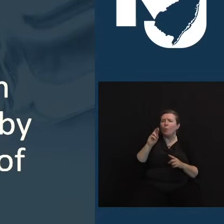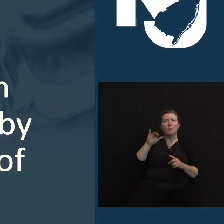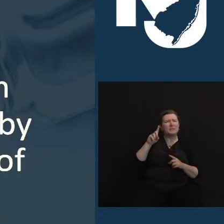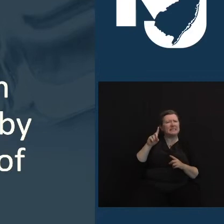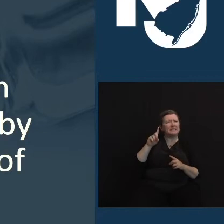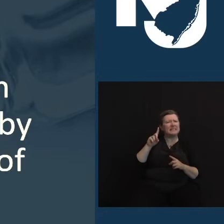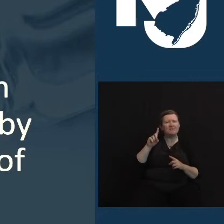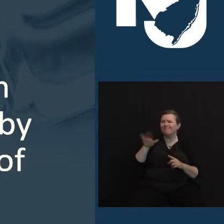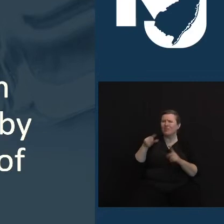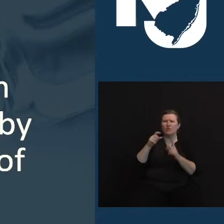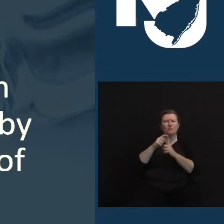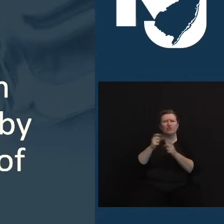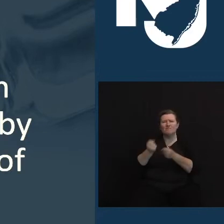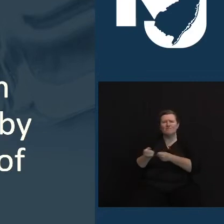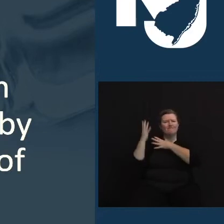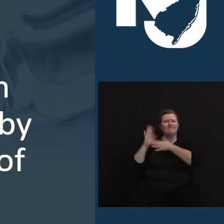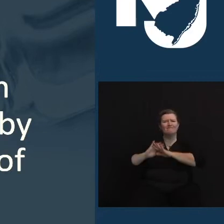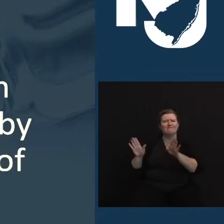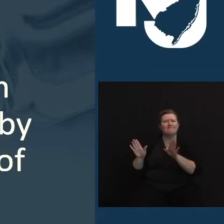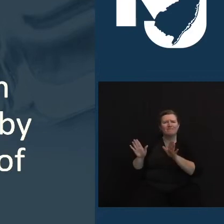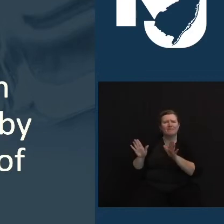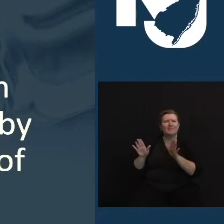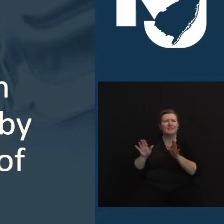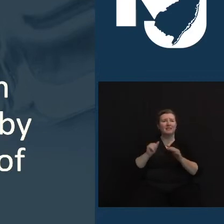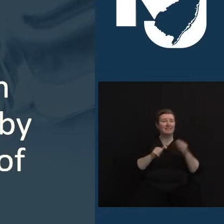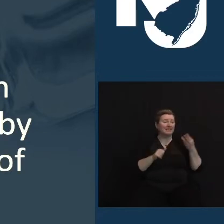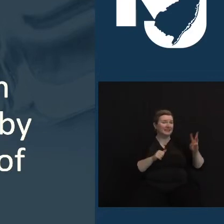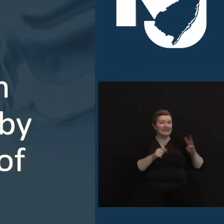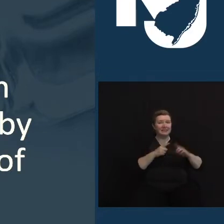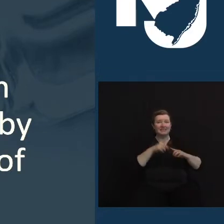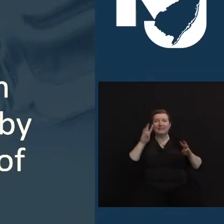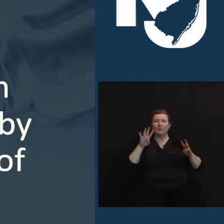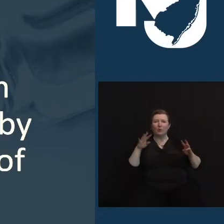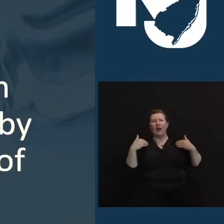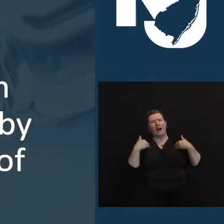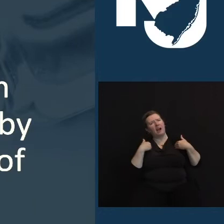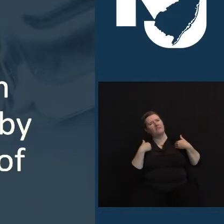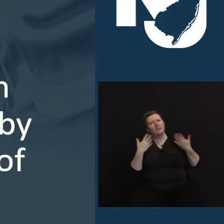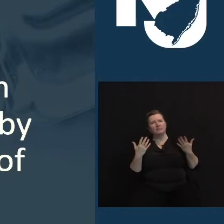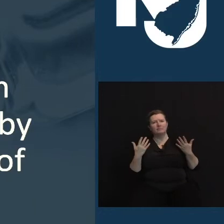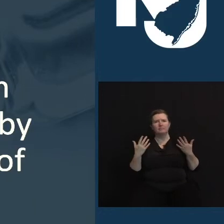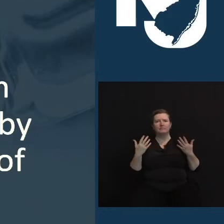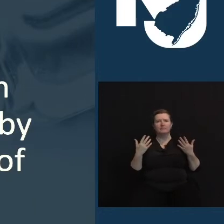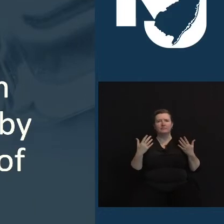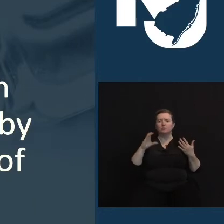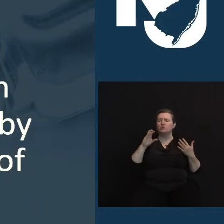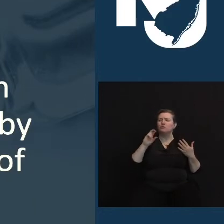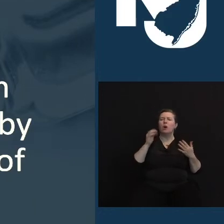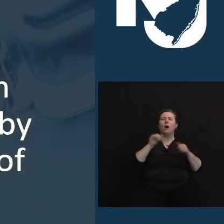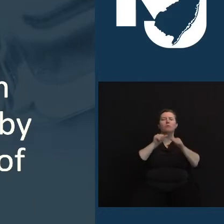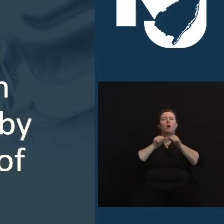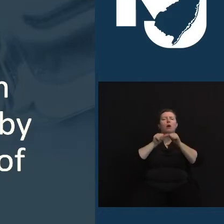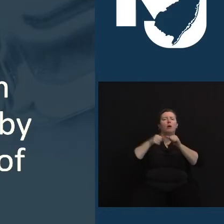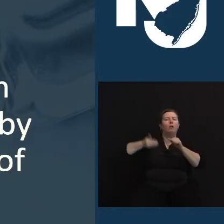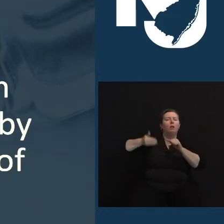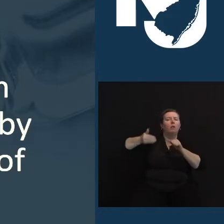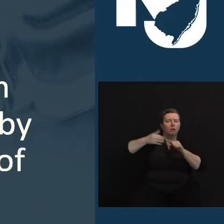between the ages of 16 and 64. Again, it is somewhat, if not largely, based on